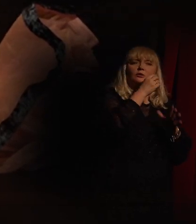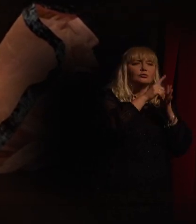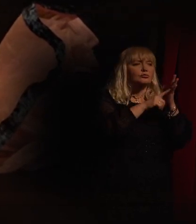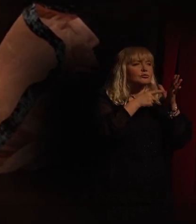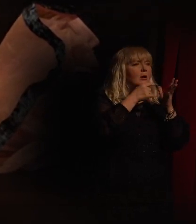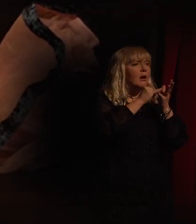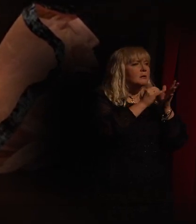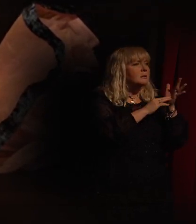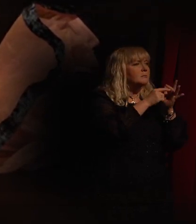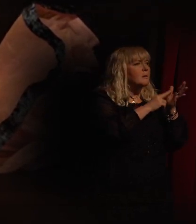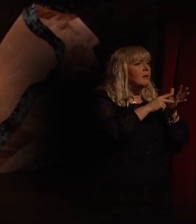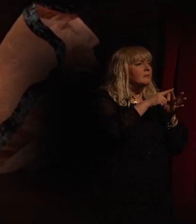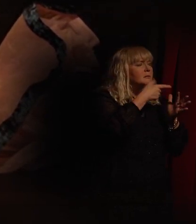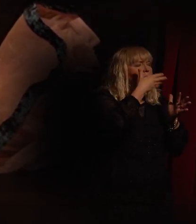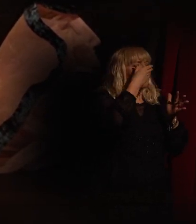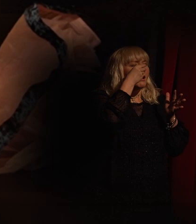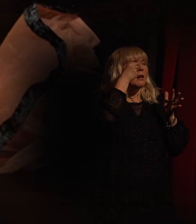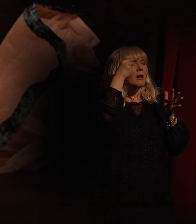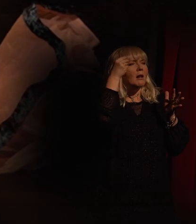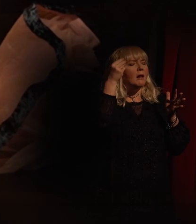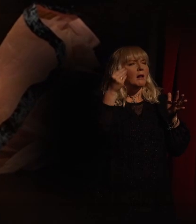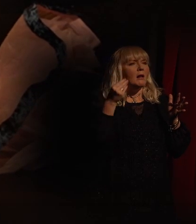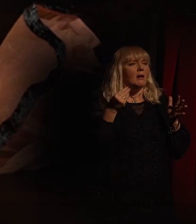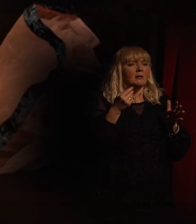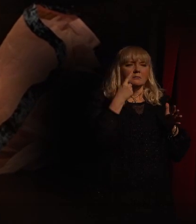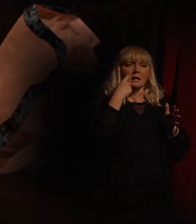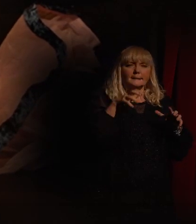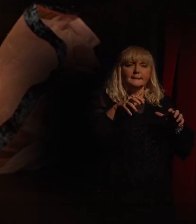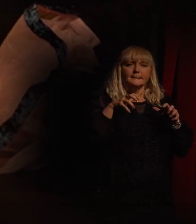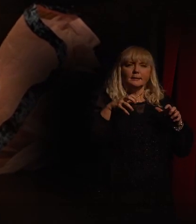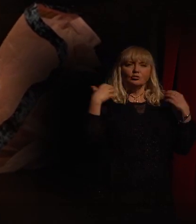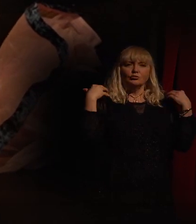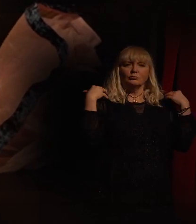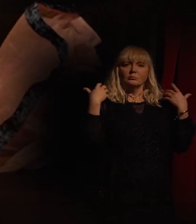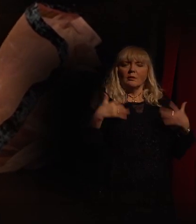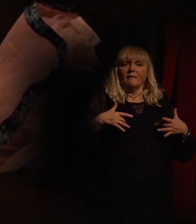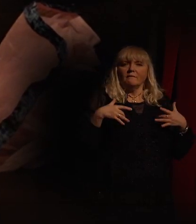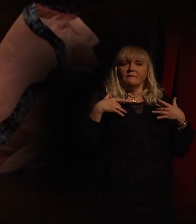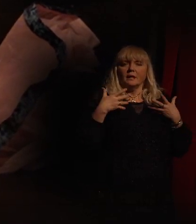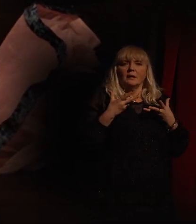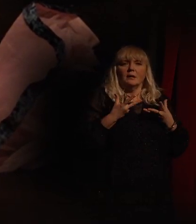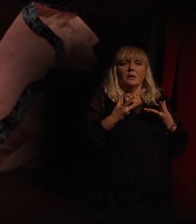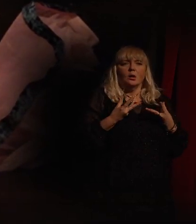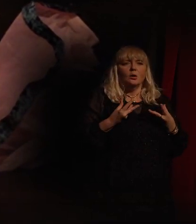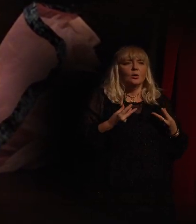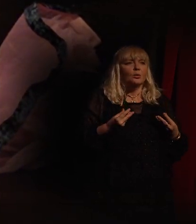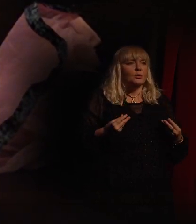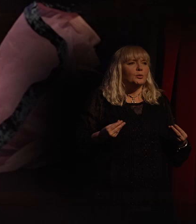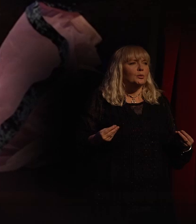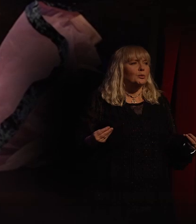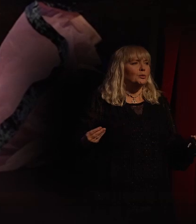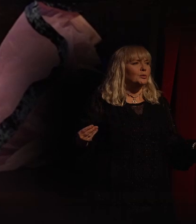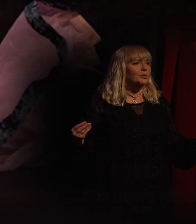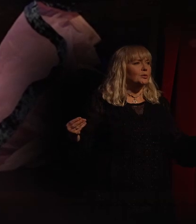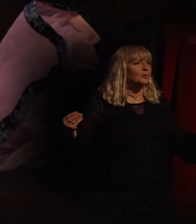shoulders. Your arms are heavy, and the warm water is supporting you. You are drifting in